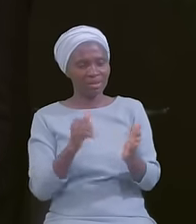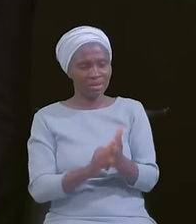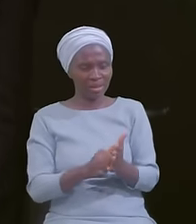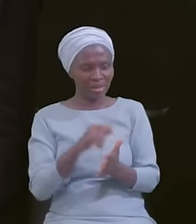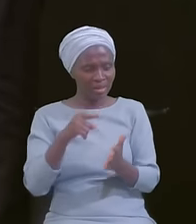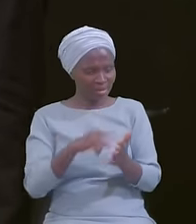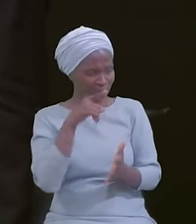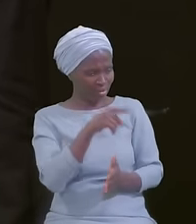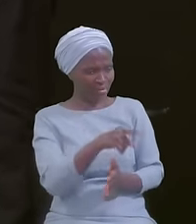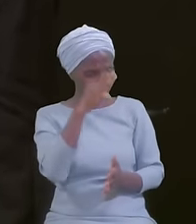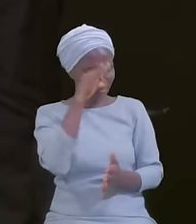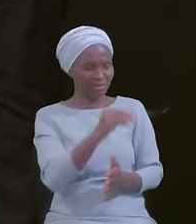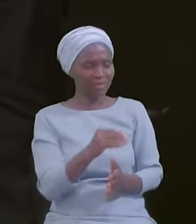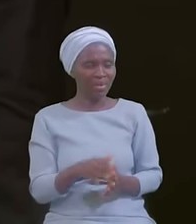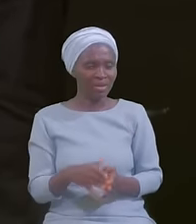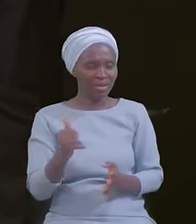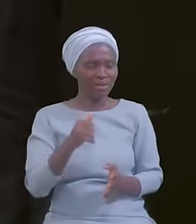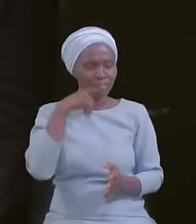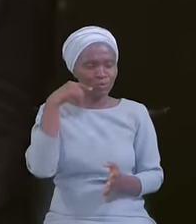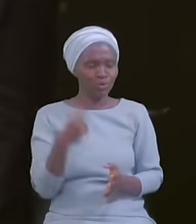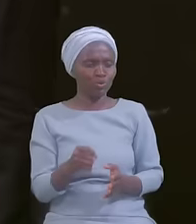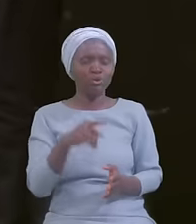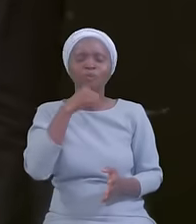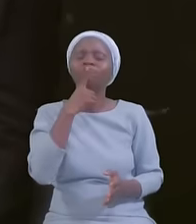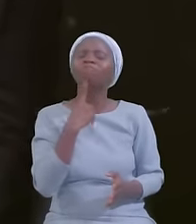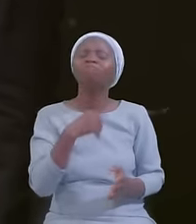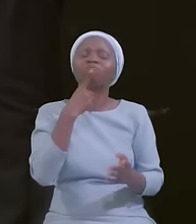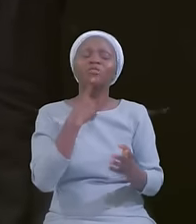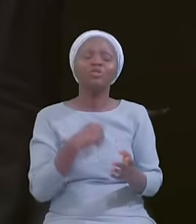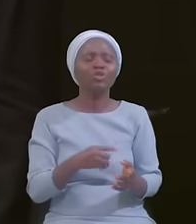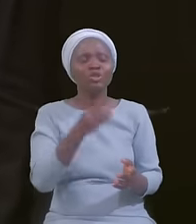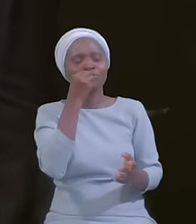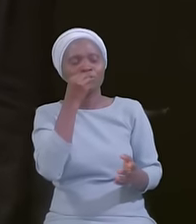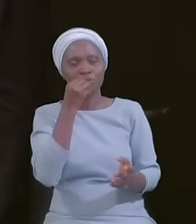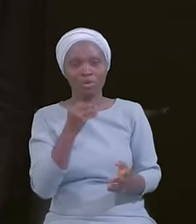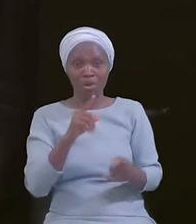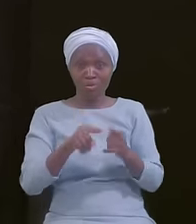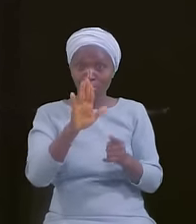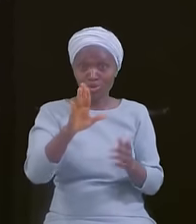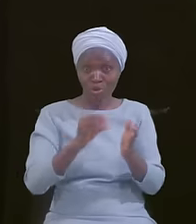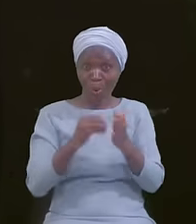meat. Your body will not be sweet meat in their mouth.